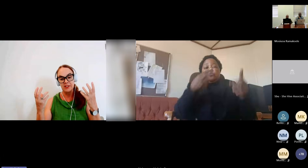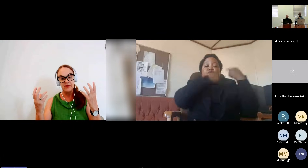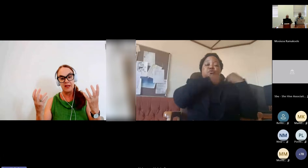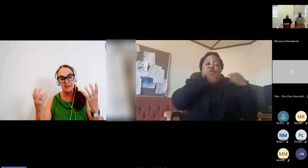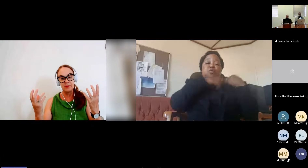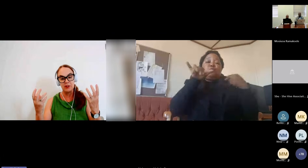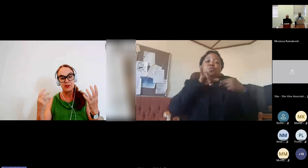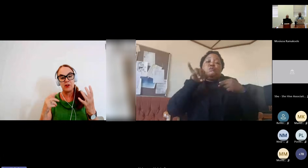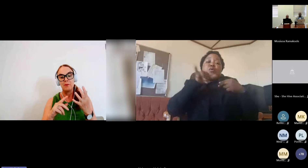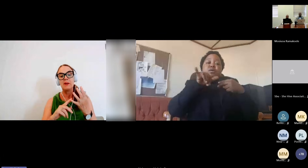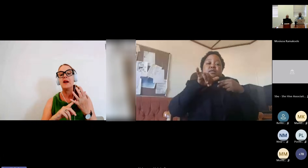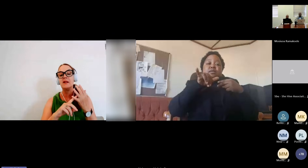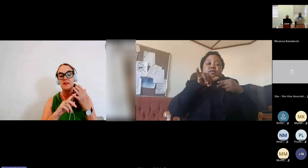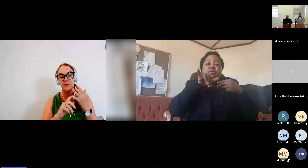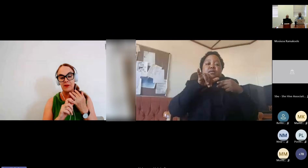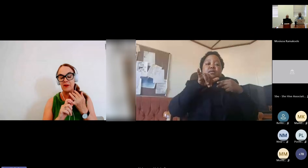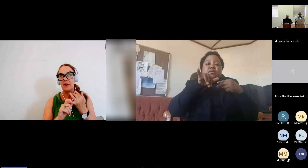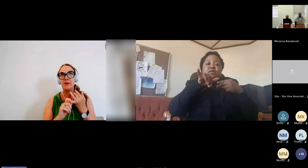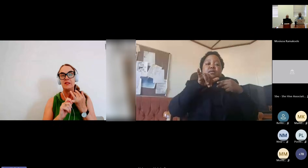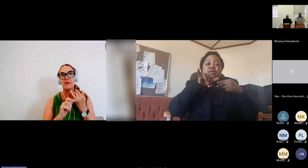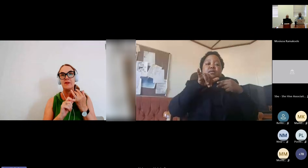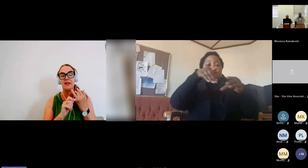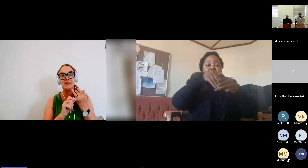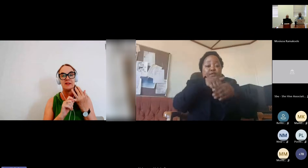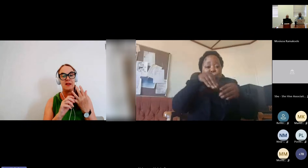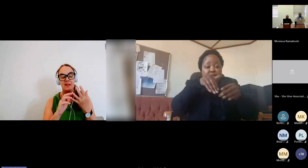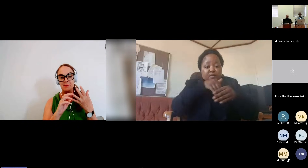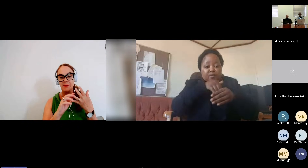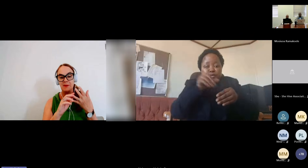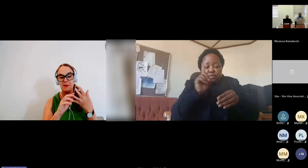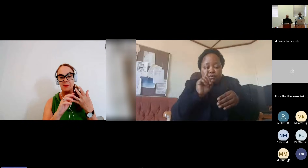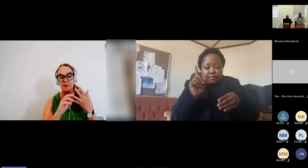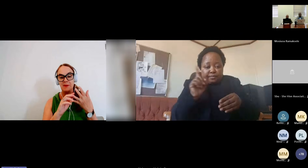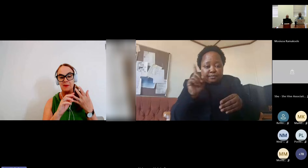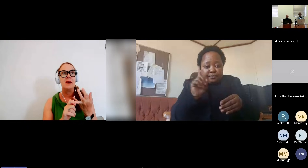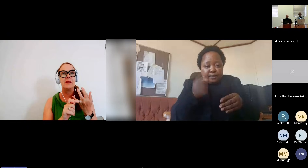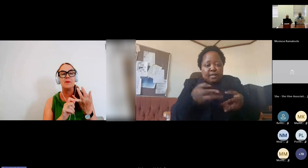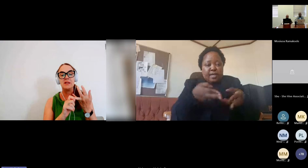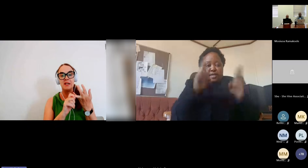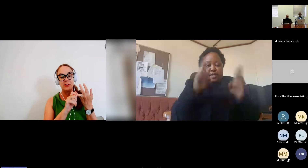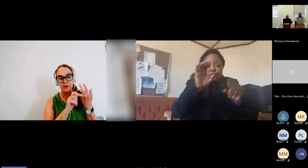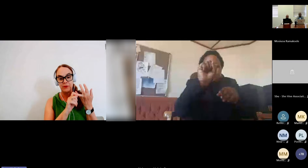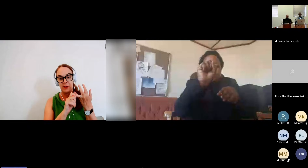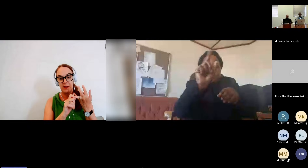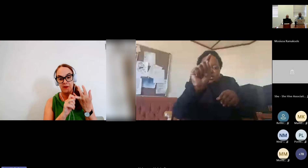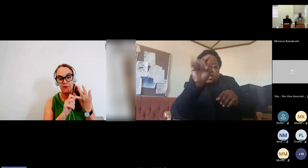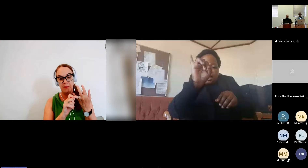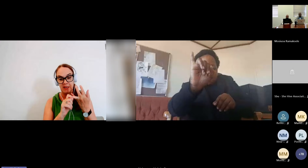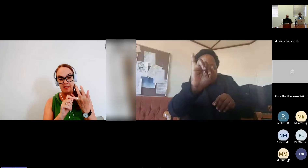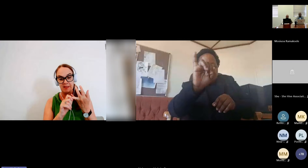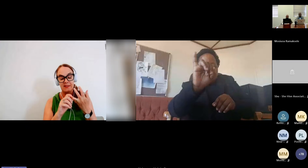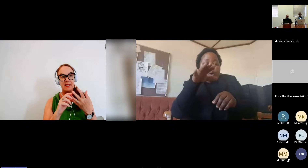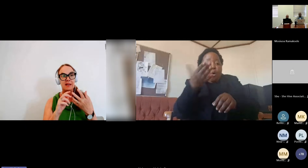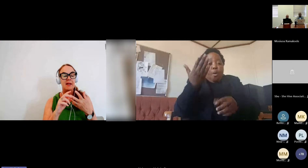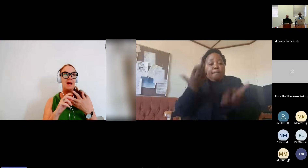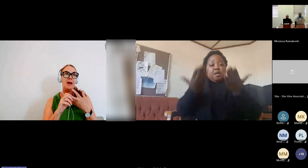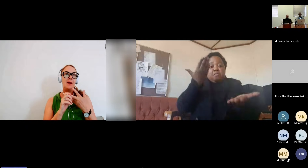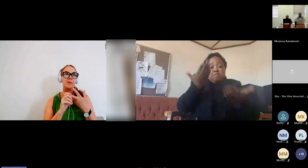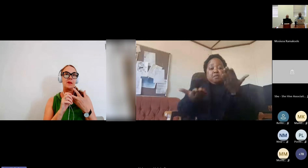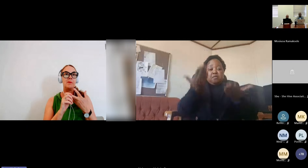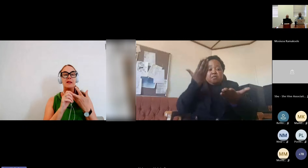to a sexual violence protocol because of the risk of STIs, because of the potential for